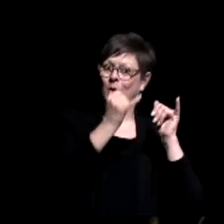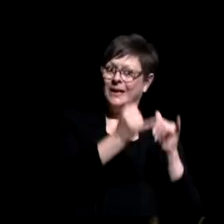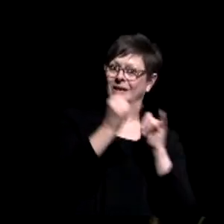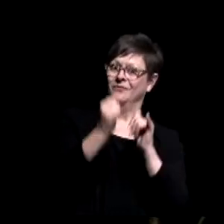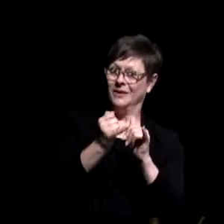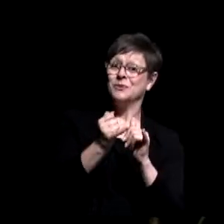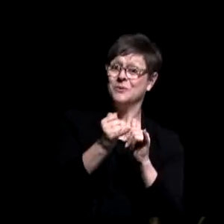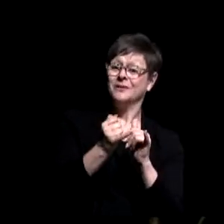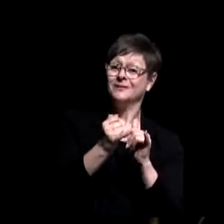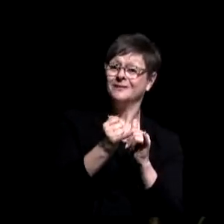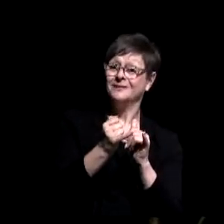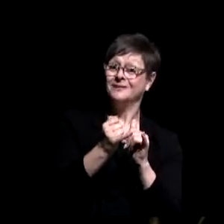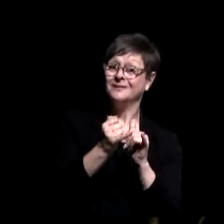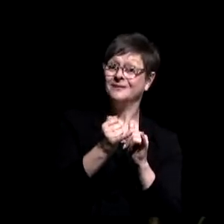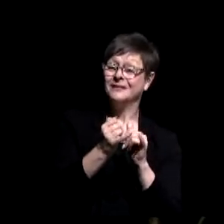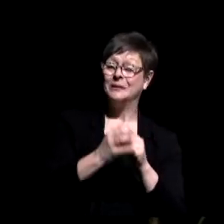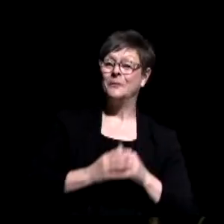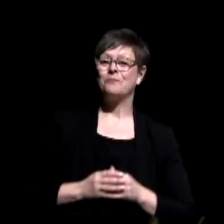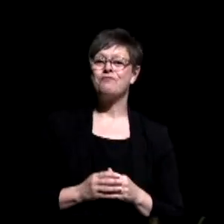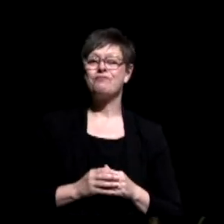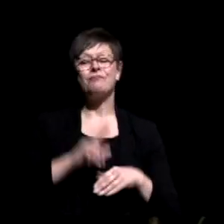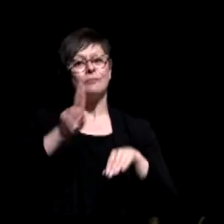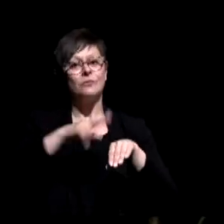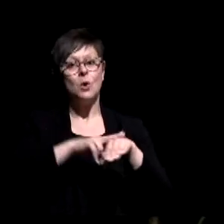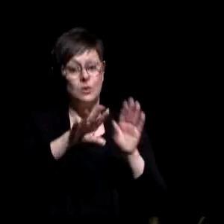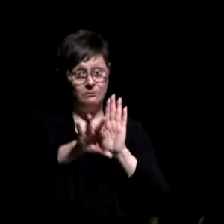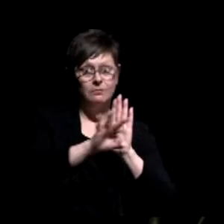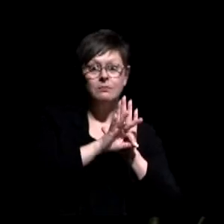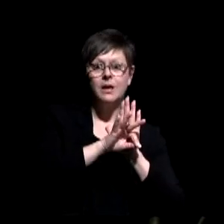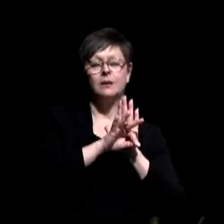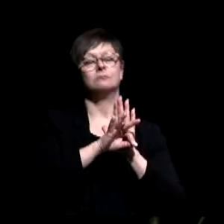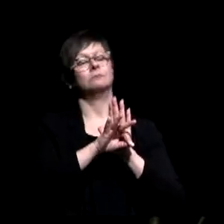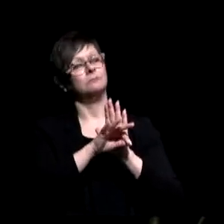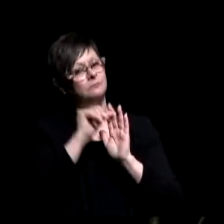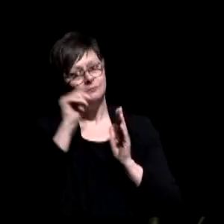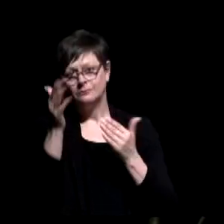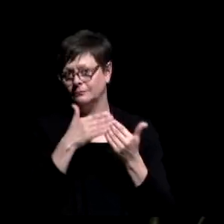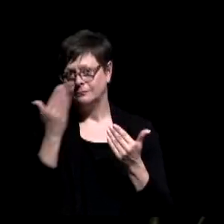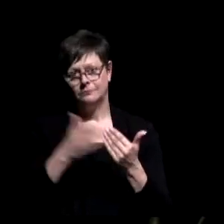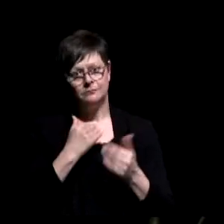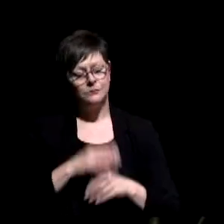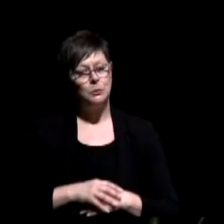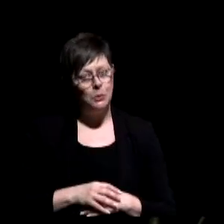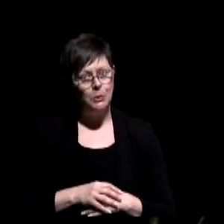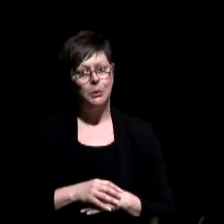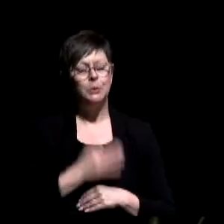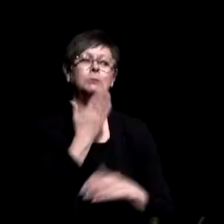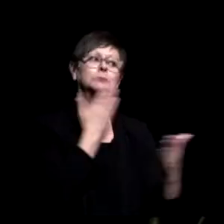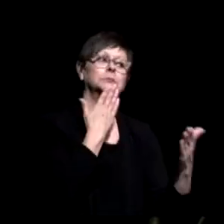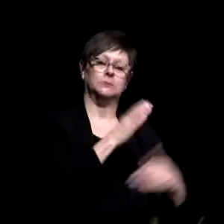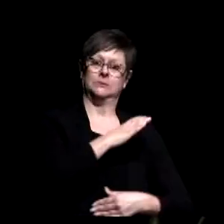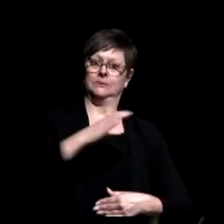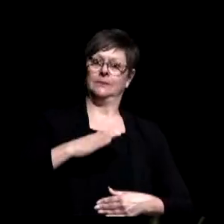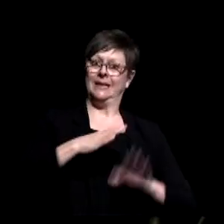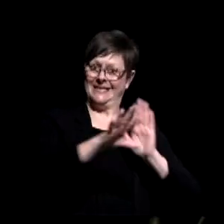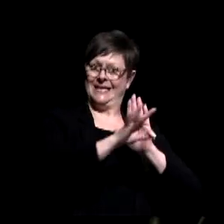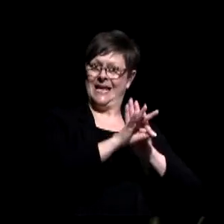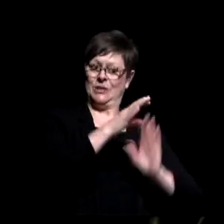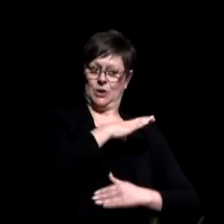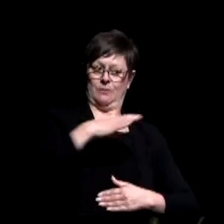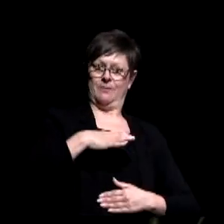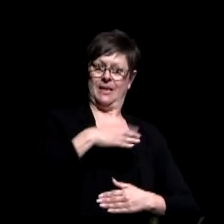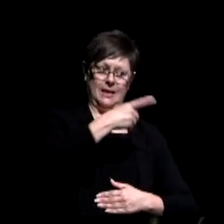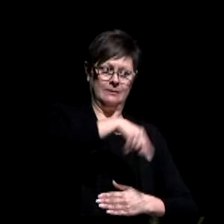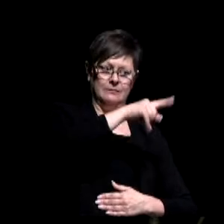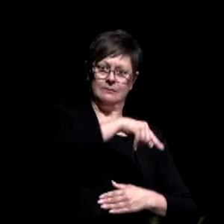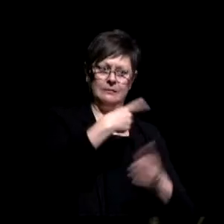honorees. Of course, selecting recipients is never an easy task, and I want to thank the committee members for their work in